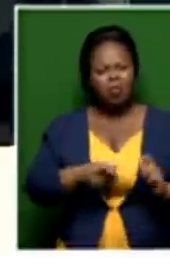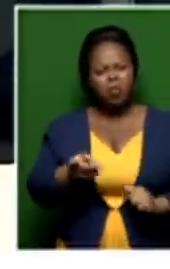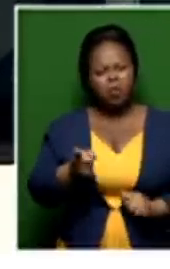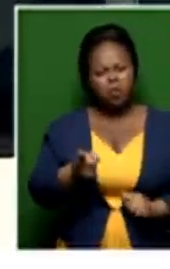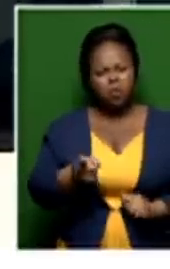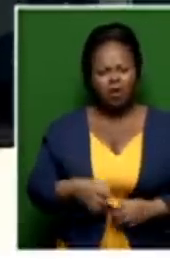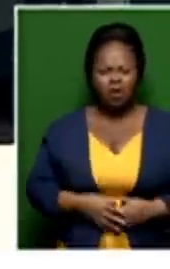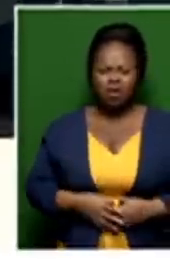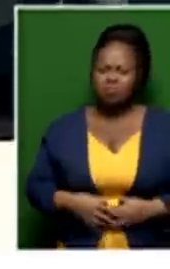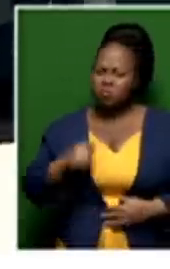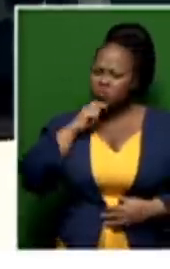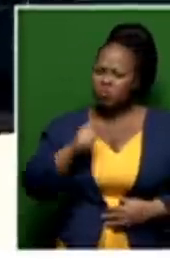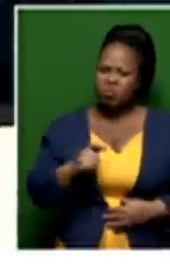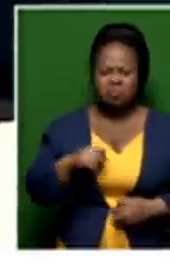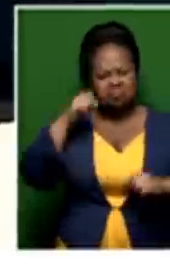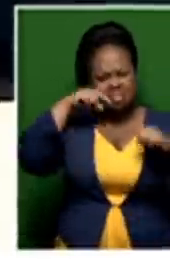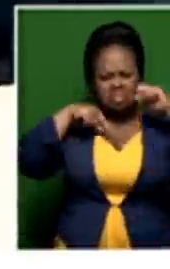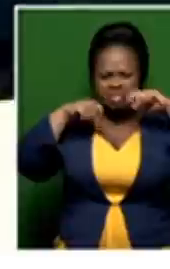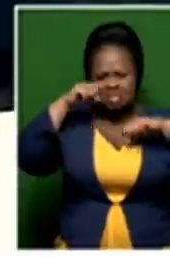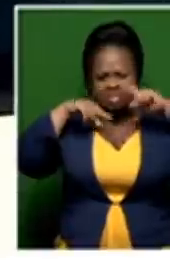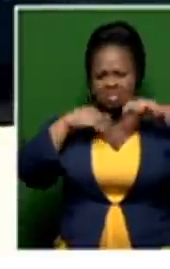like he really is in tears,